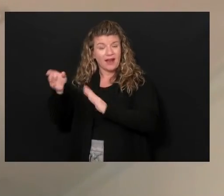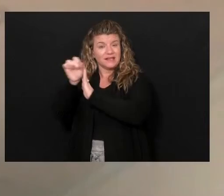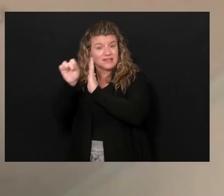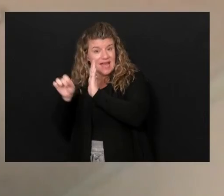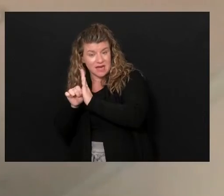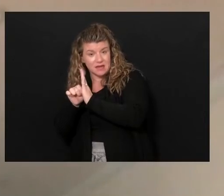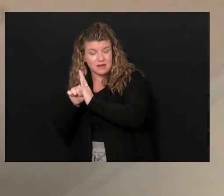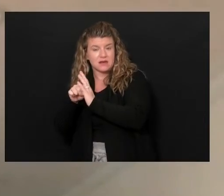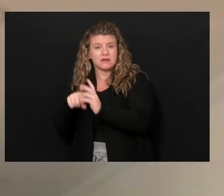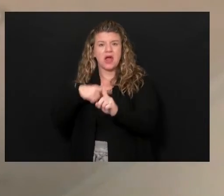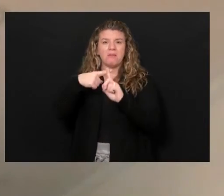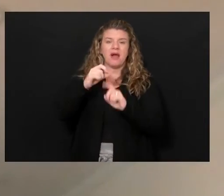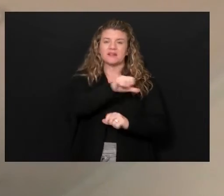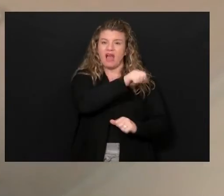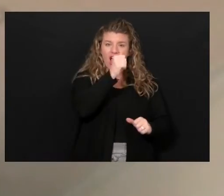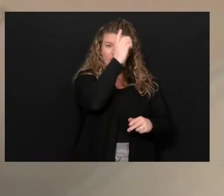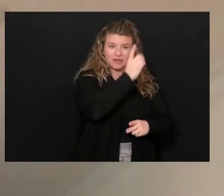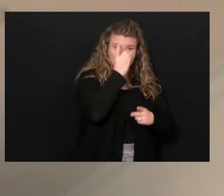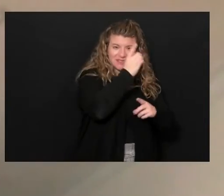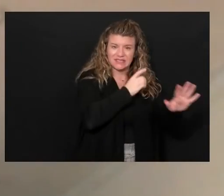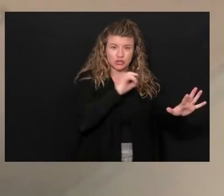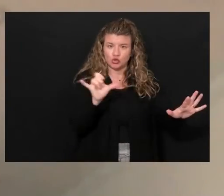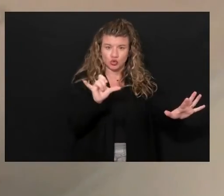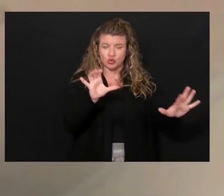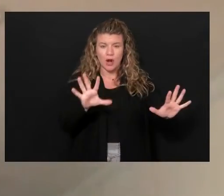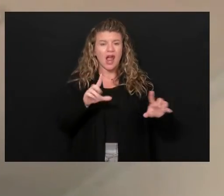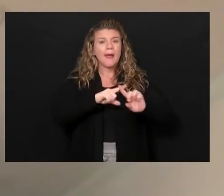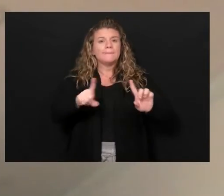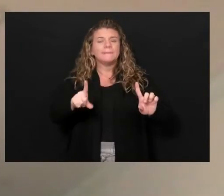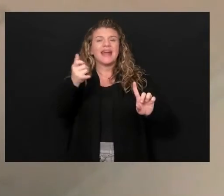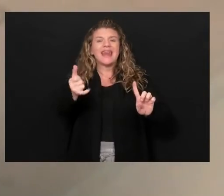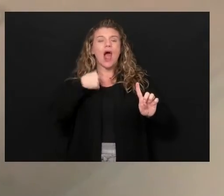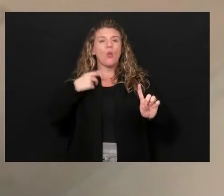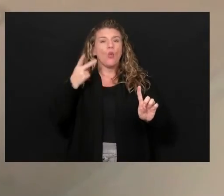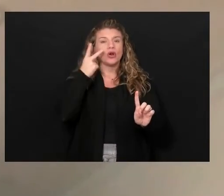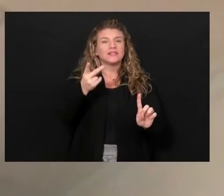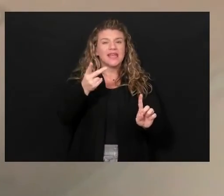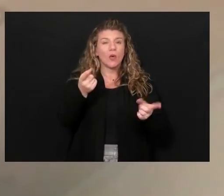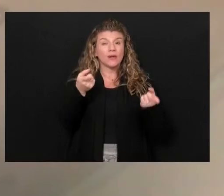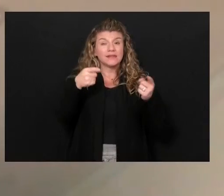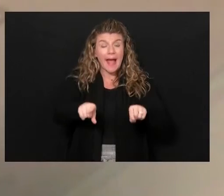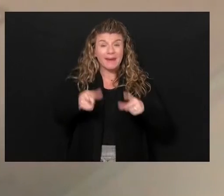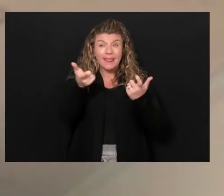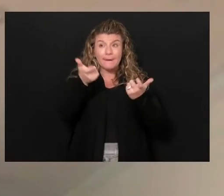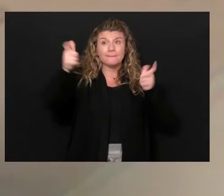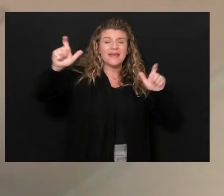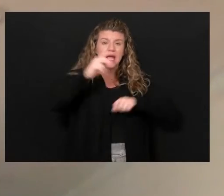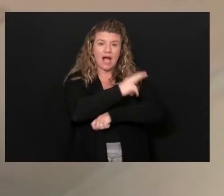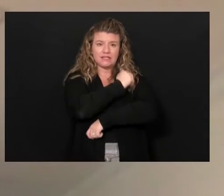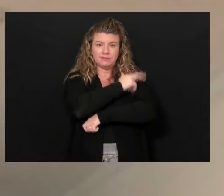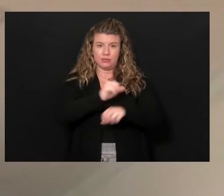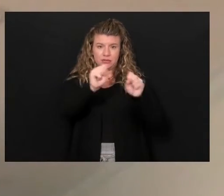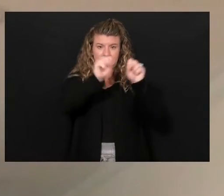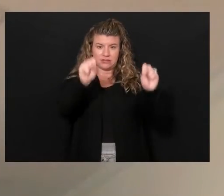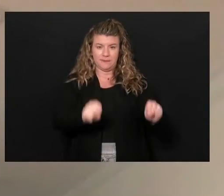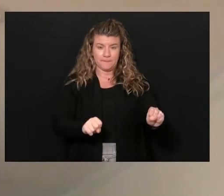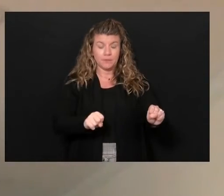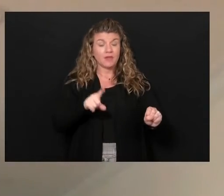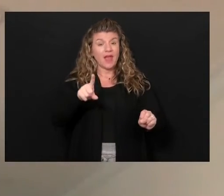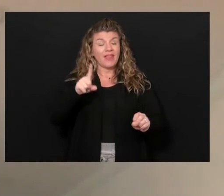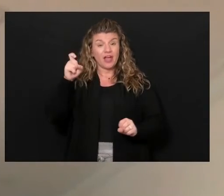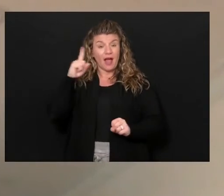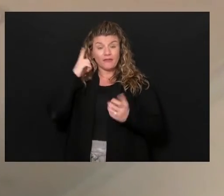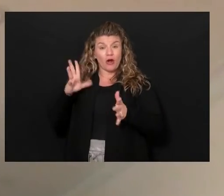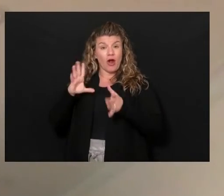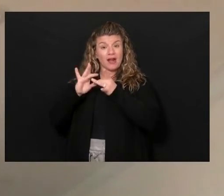see, though, is that part of our bigger hospital systems, and the governor mentioned Albert Wright, who